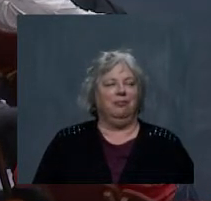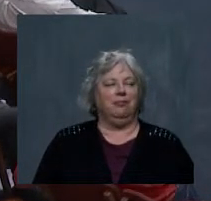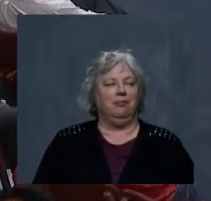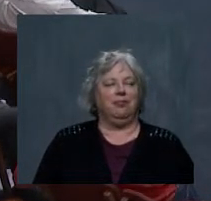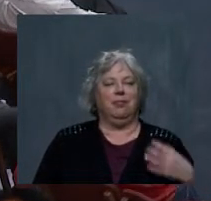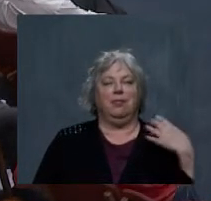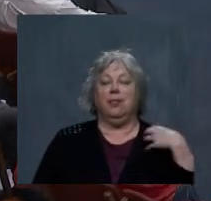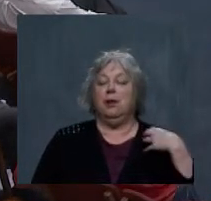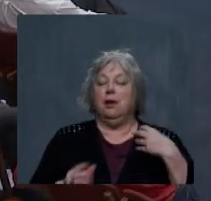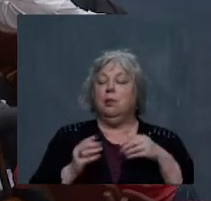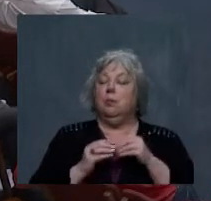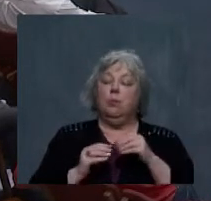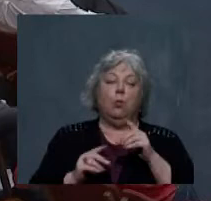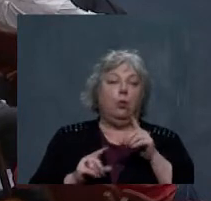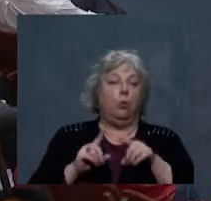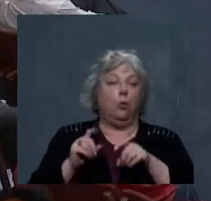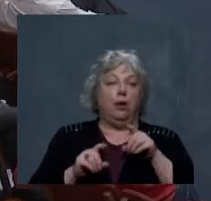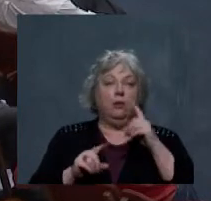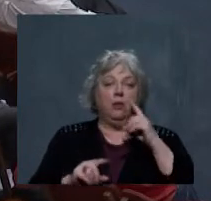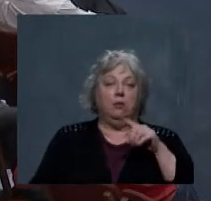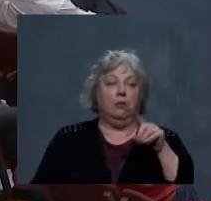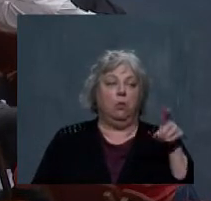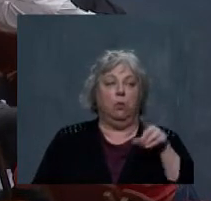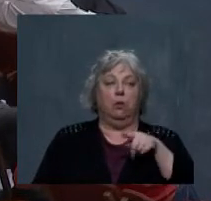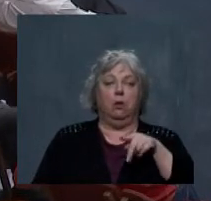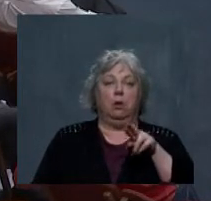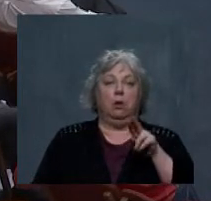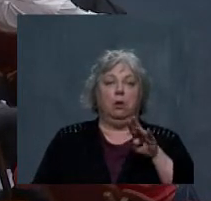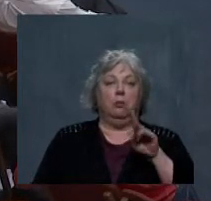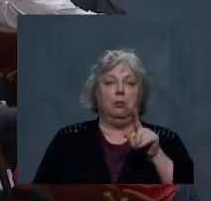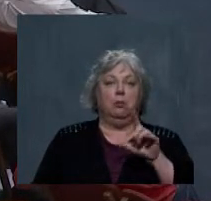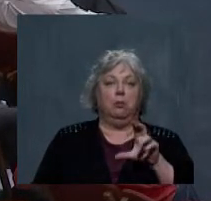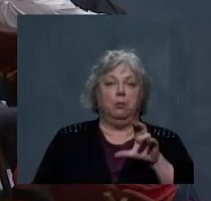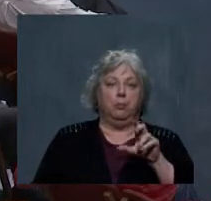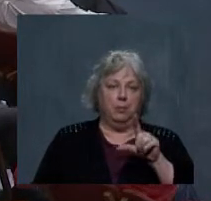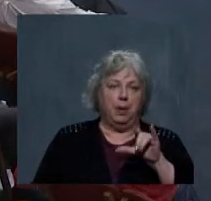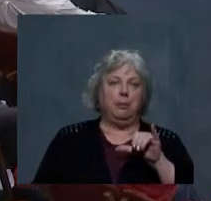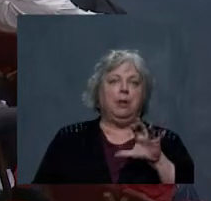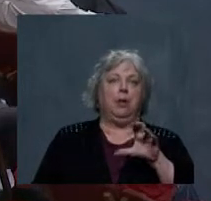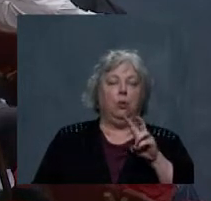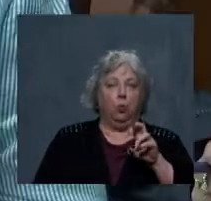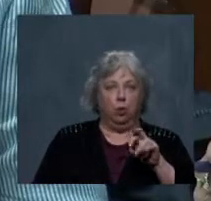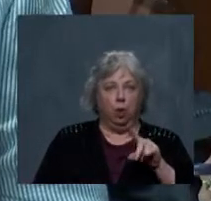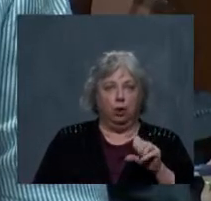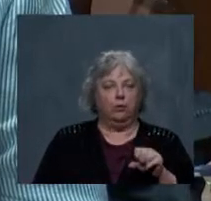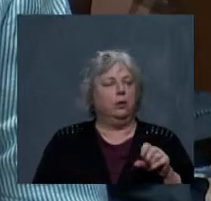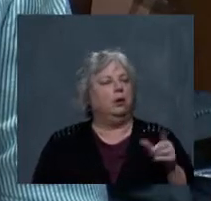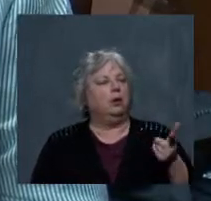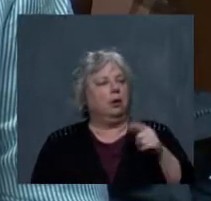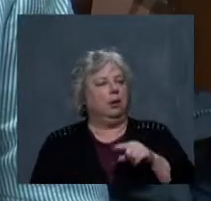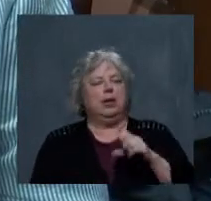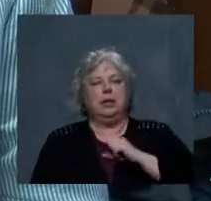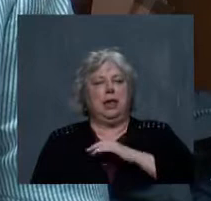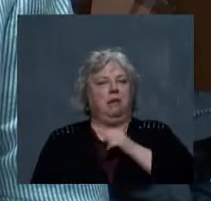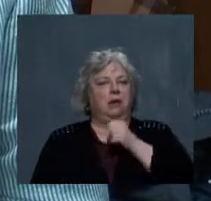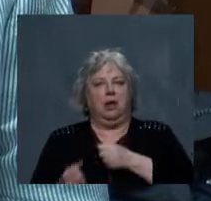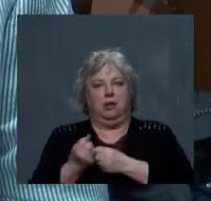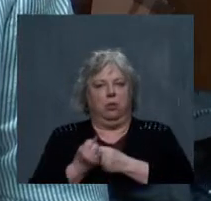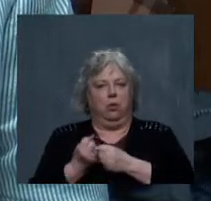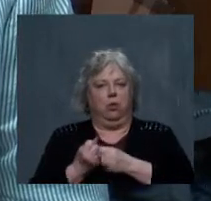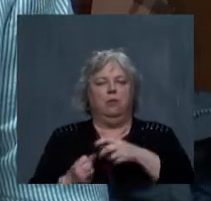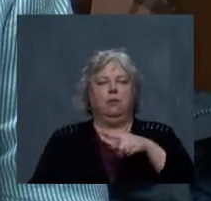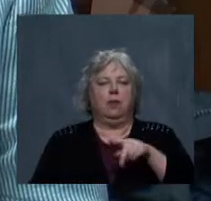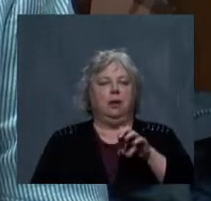Any other questions of Public Works? Okay, let's proceed back to Donna. Staff is not supportive of the applicant's request. The